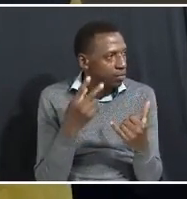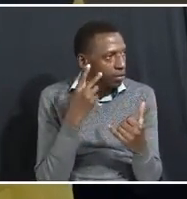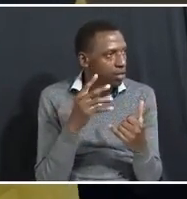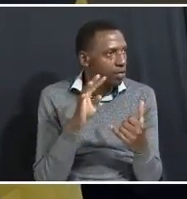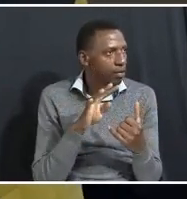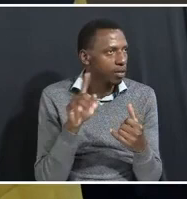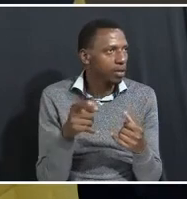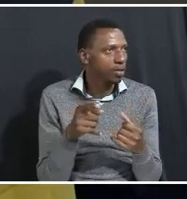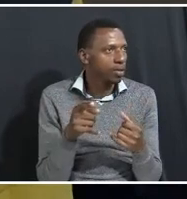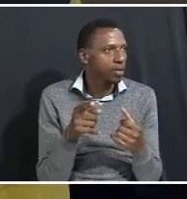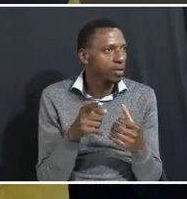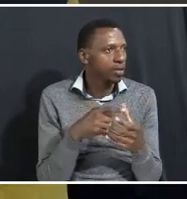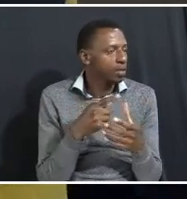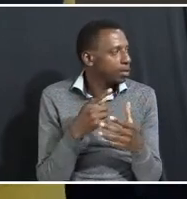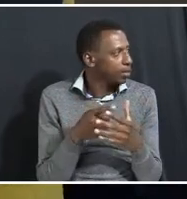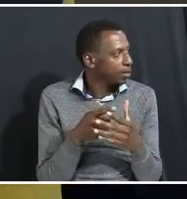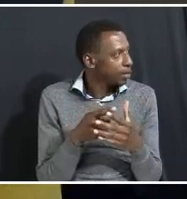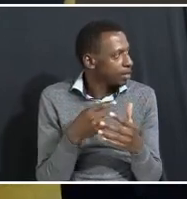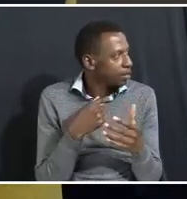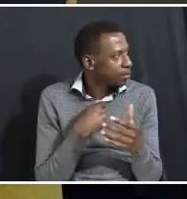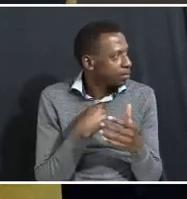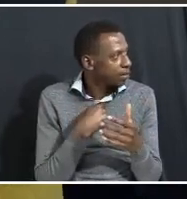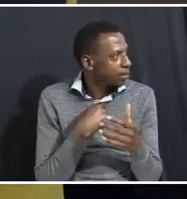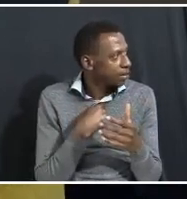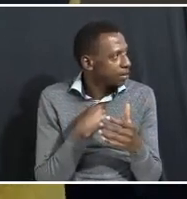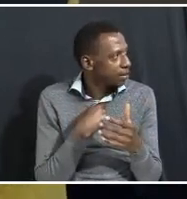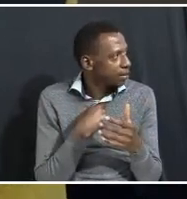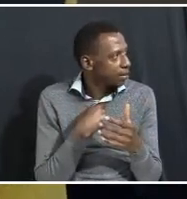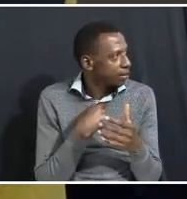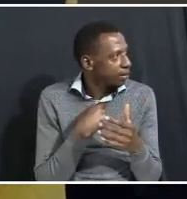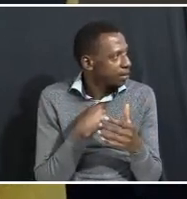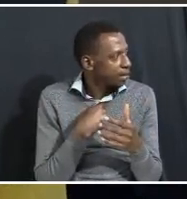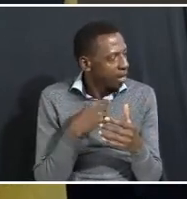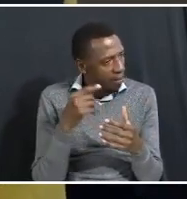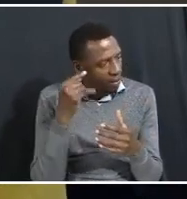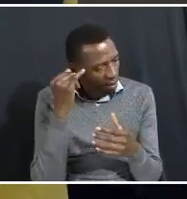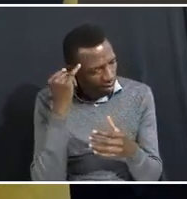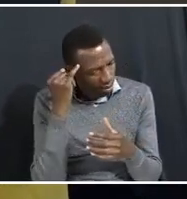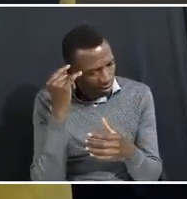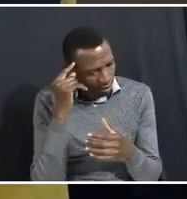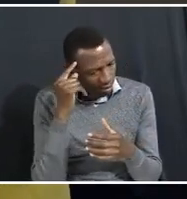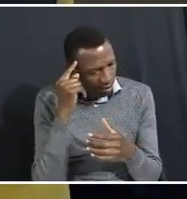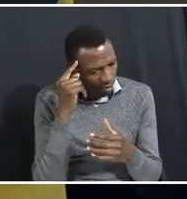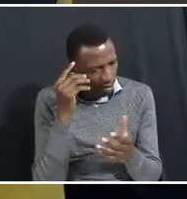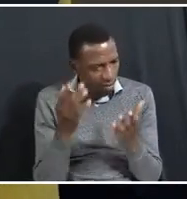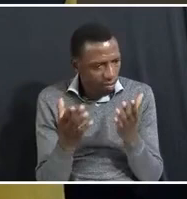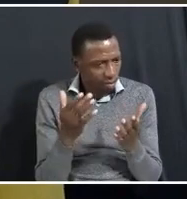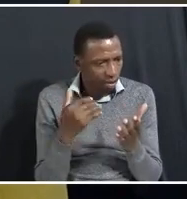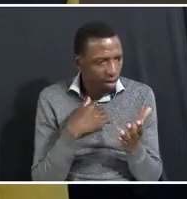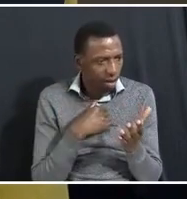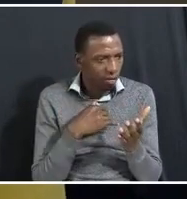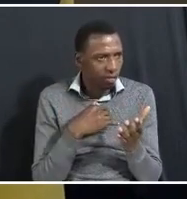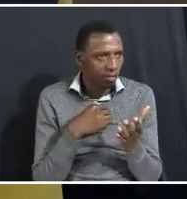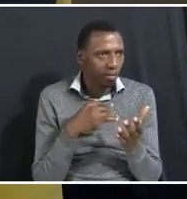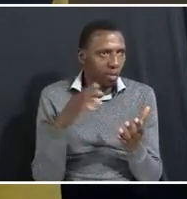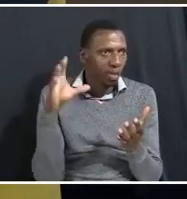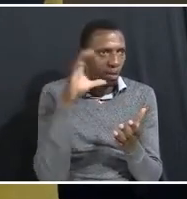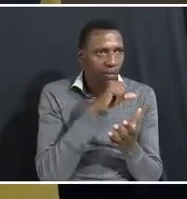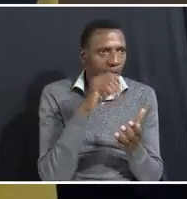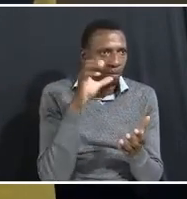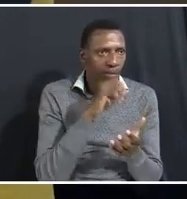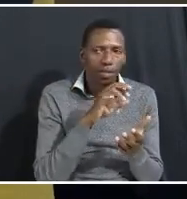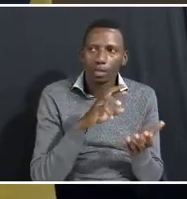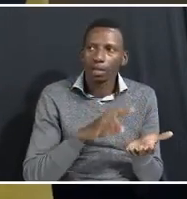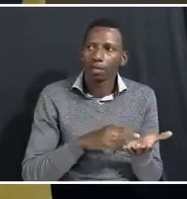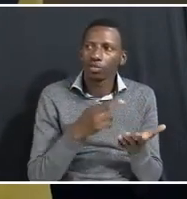then najaribu kuwaza kuwa wenda kuna kuna shortfall, ama there's a likelihood ya shortfall ya resources ambao mnaweza